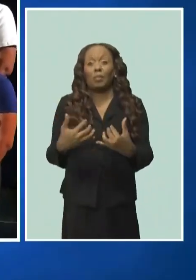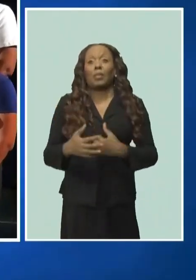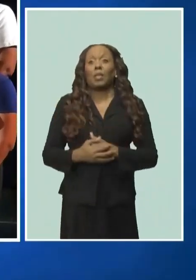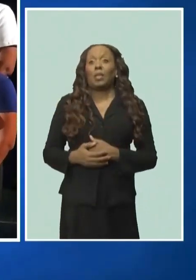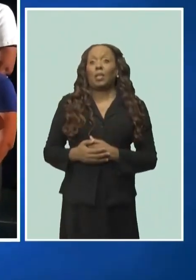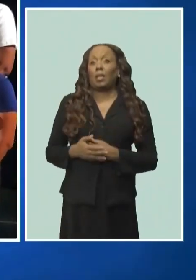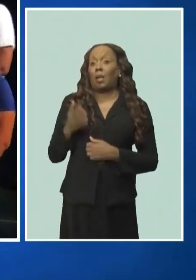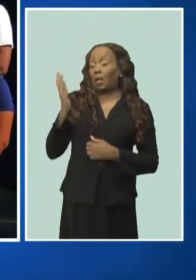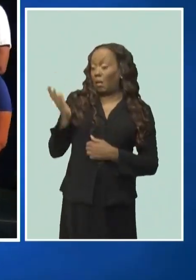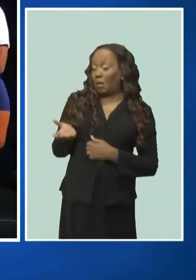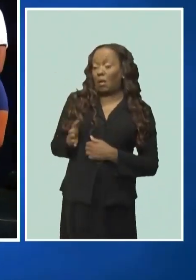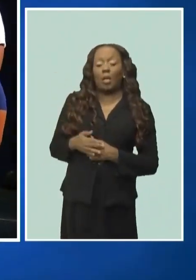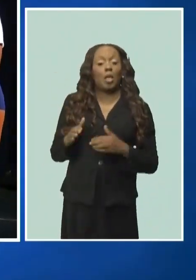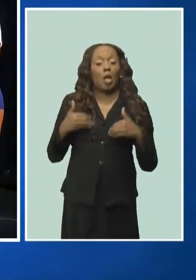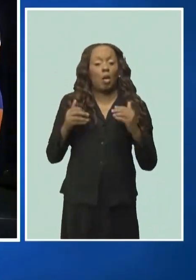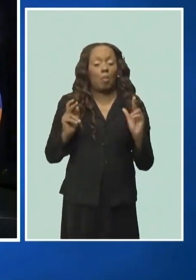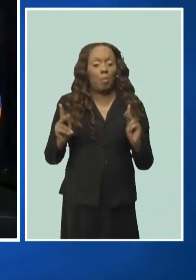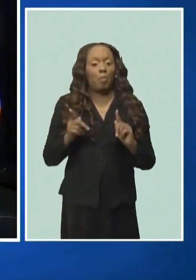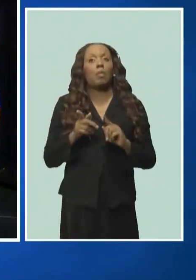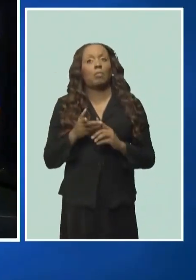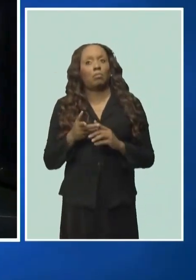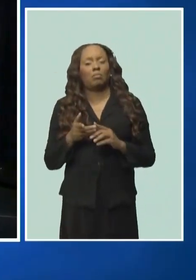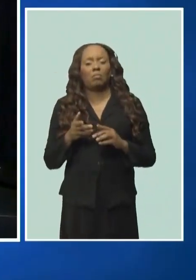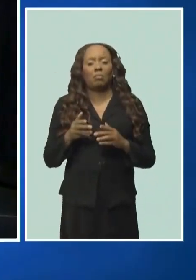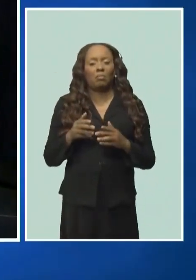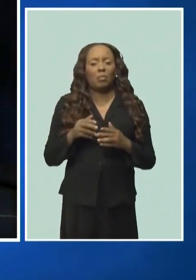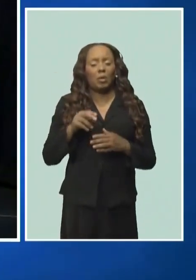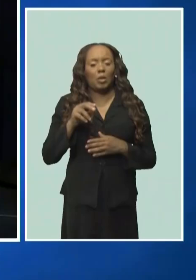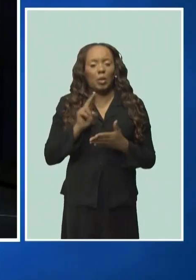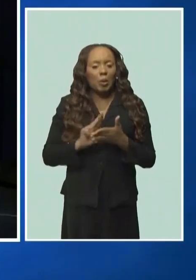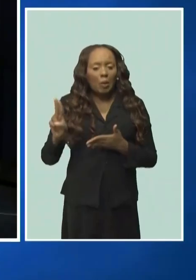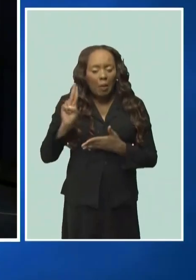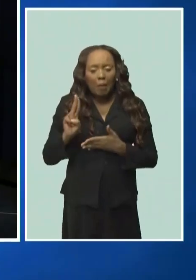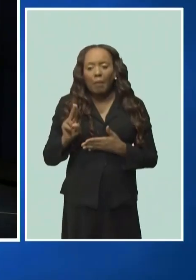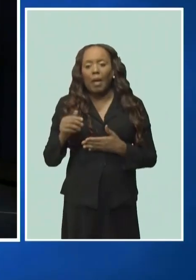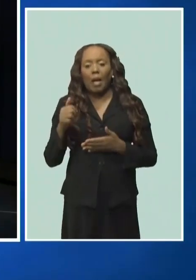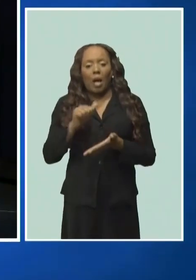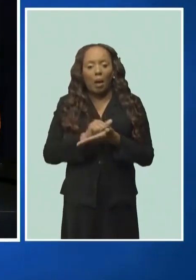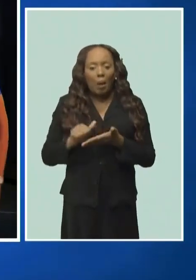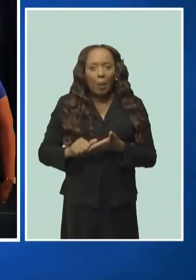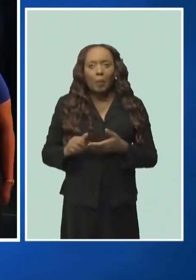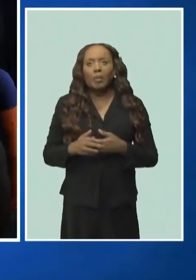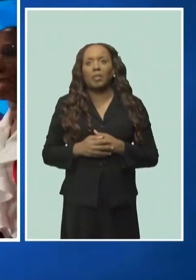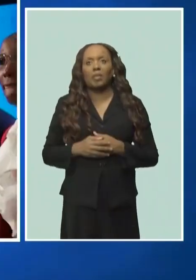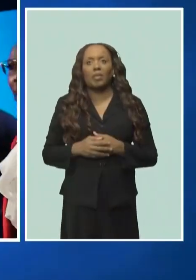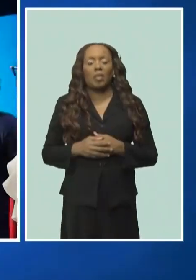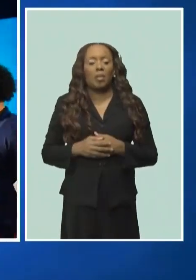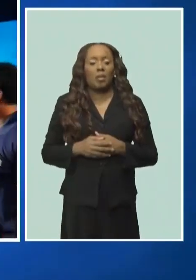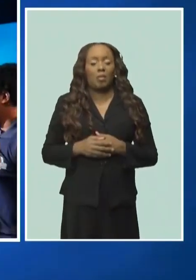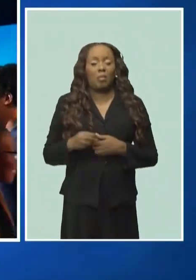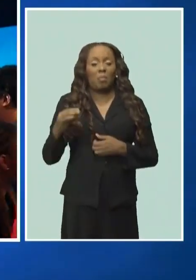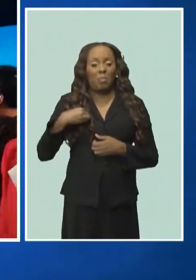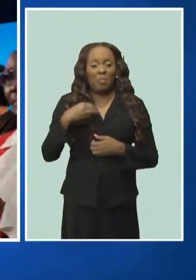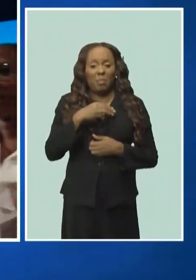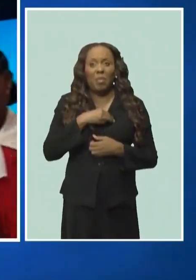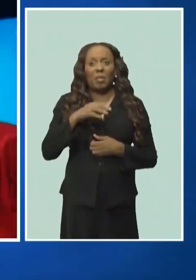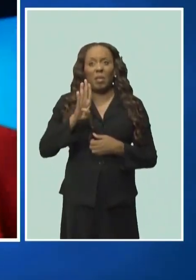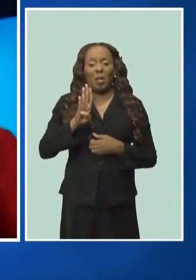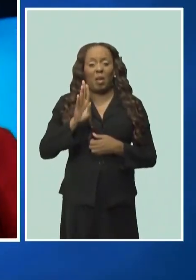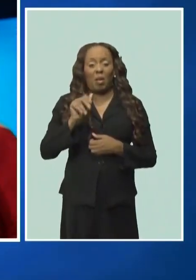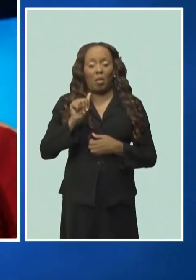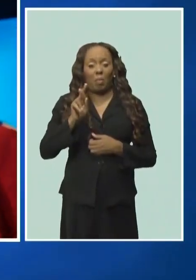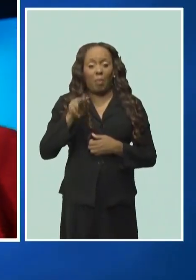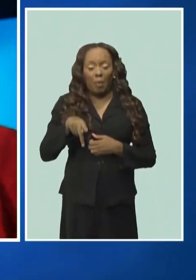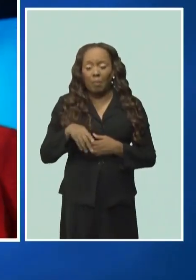Economists Association, the Accounting Students Association of the UWI, members of the Barbados Association of Retired